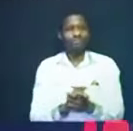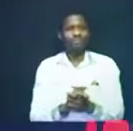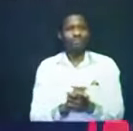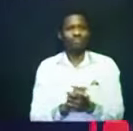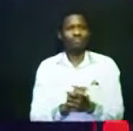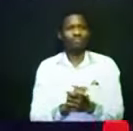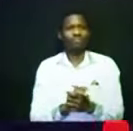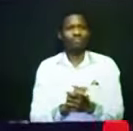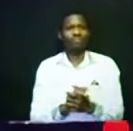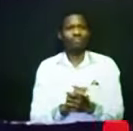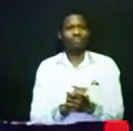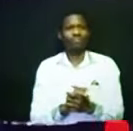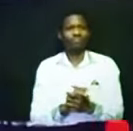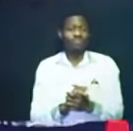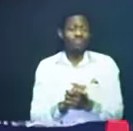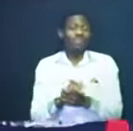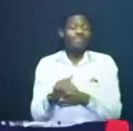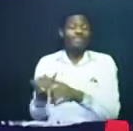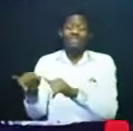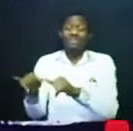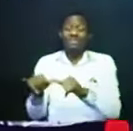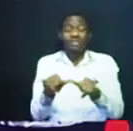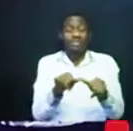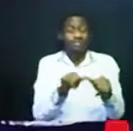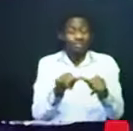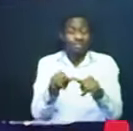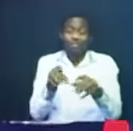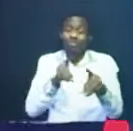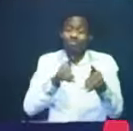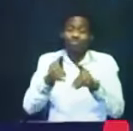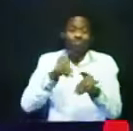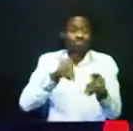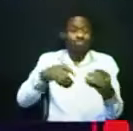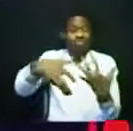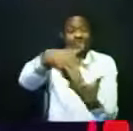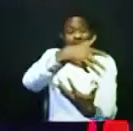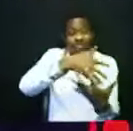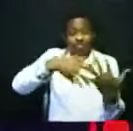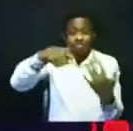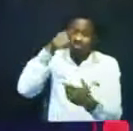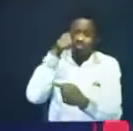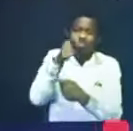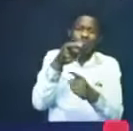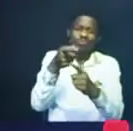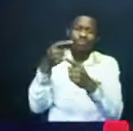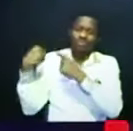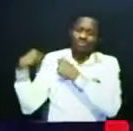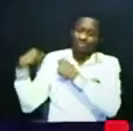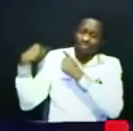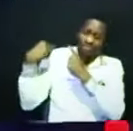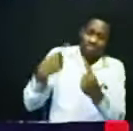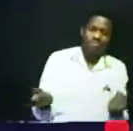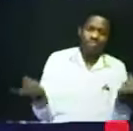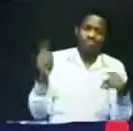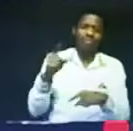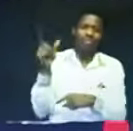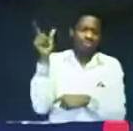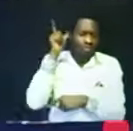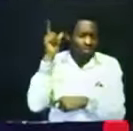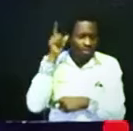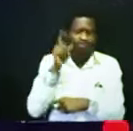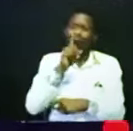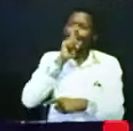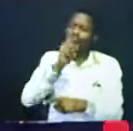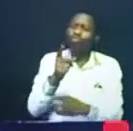as it has been doing among you since the day you heard it and truly understood